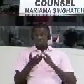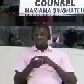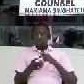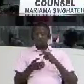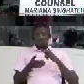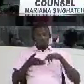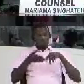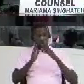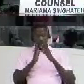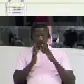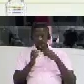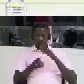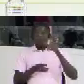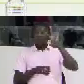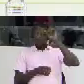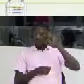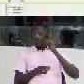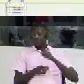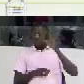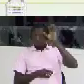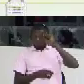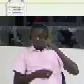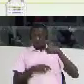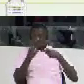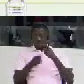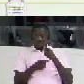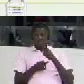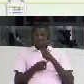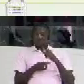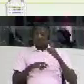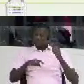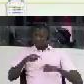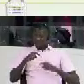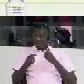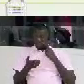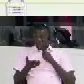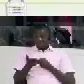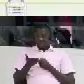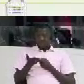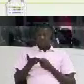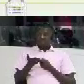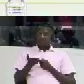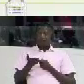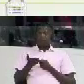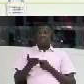aware. Bon dal nim waral di démé dal bon yow say nek dang ko war di yek.